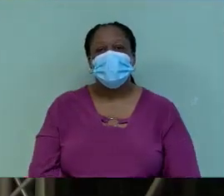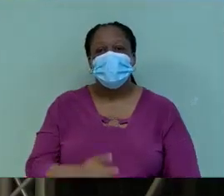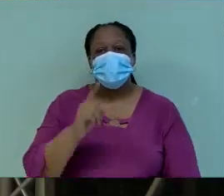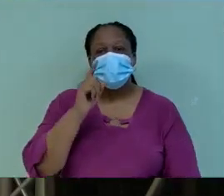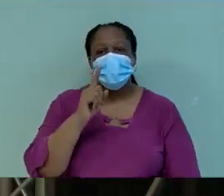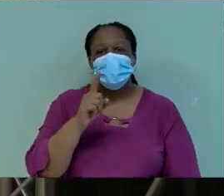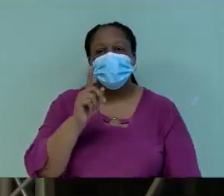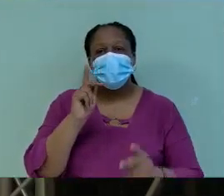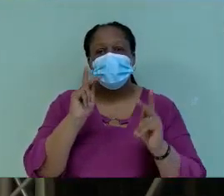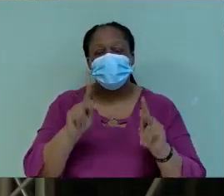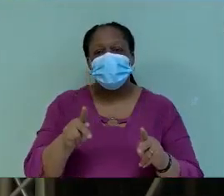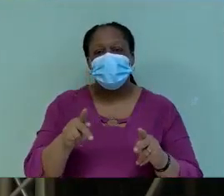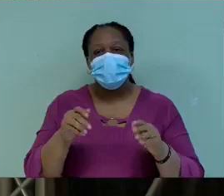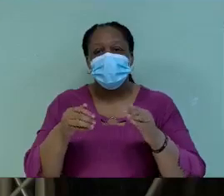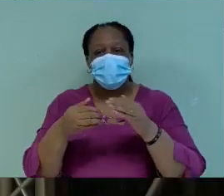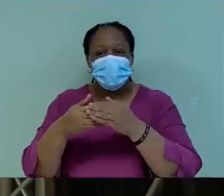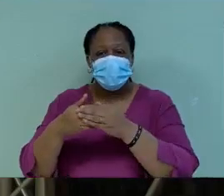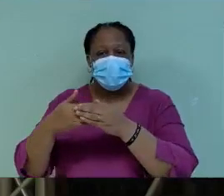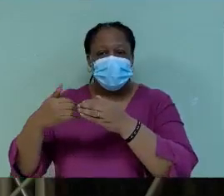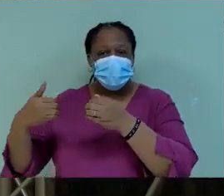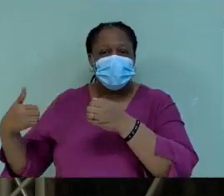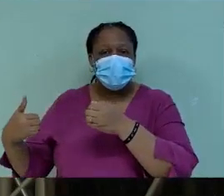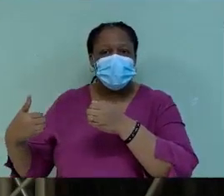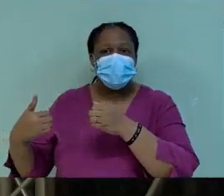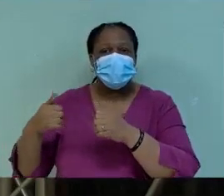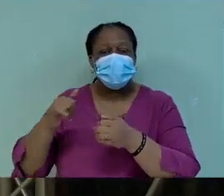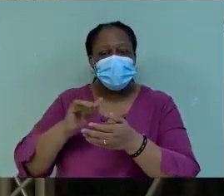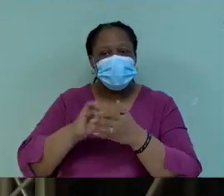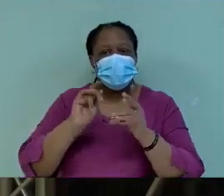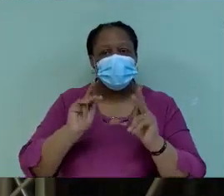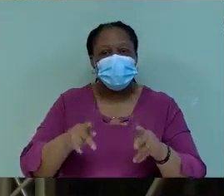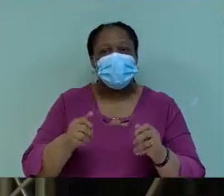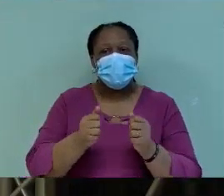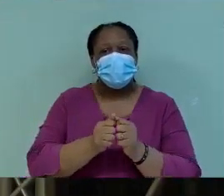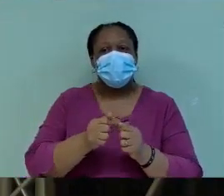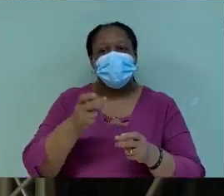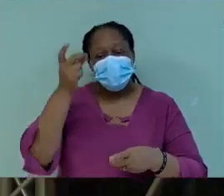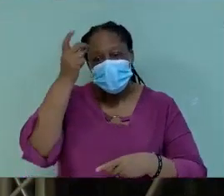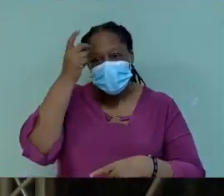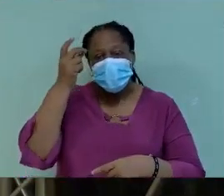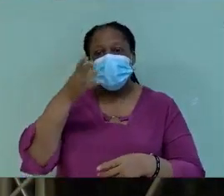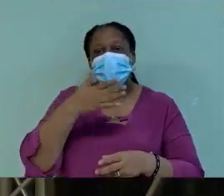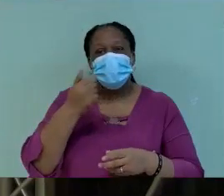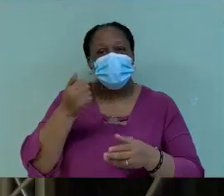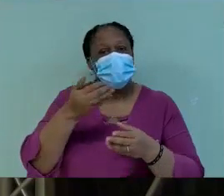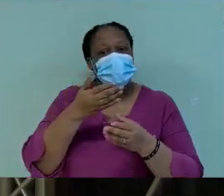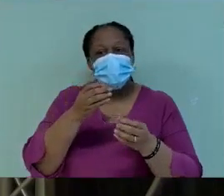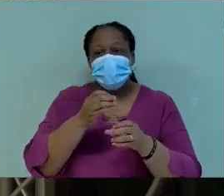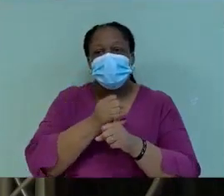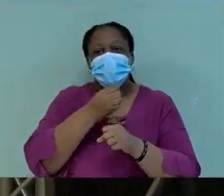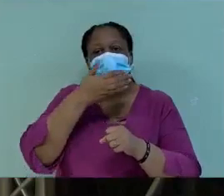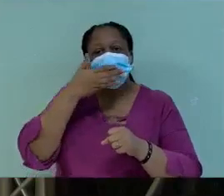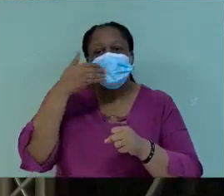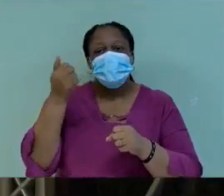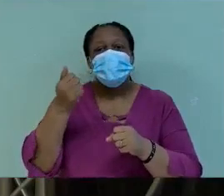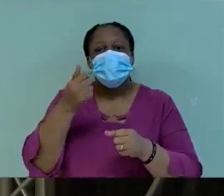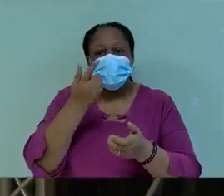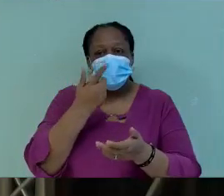1 individual remains in isolation, and that individual is recovering nicely. To